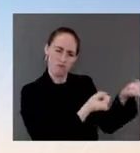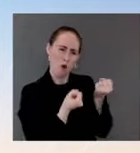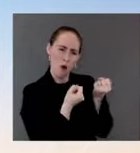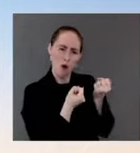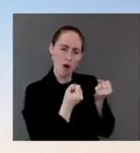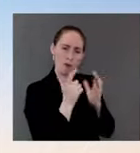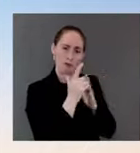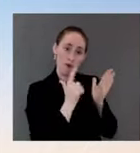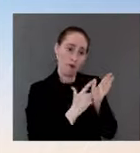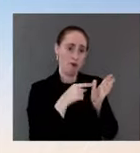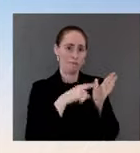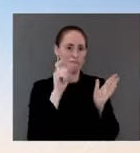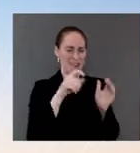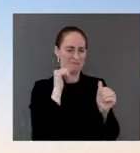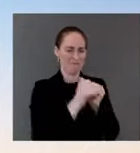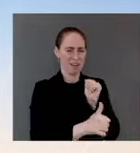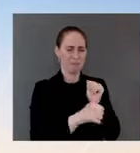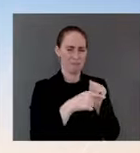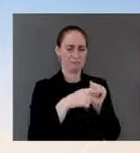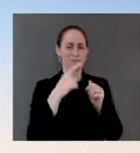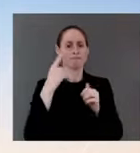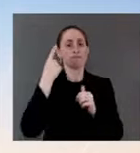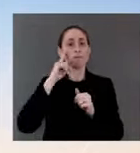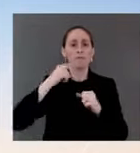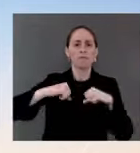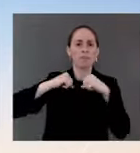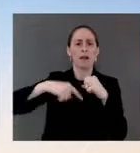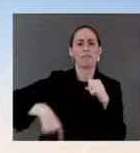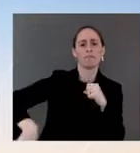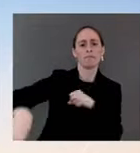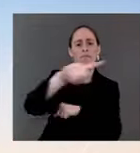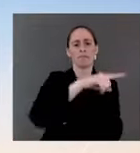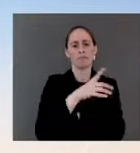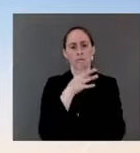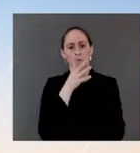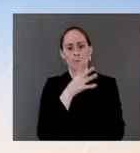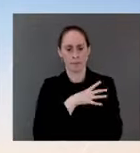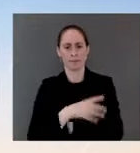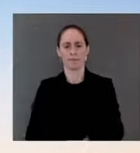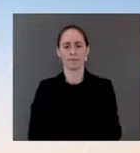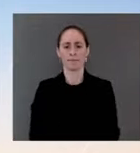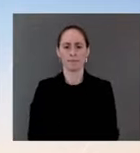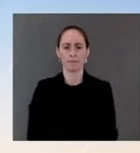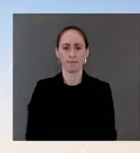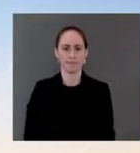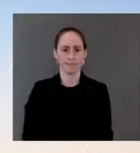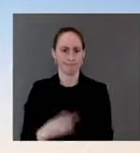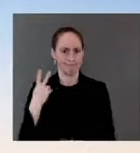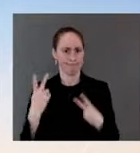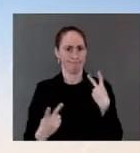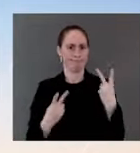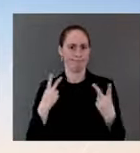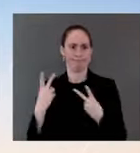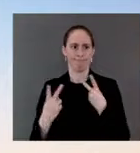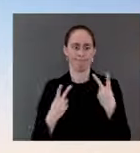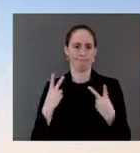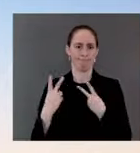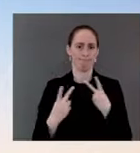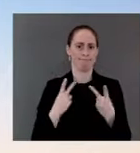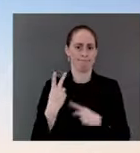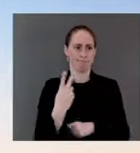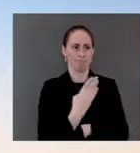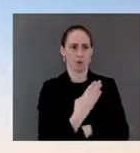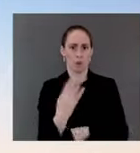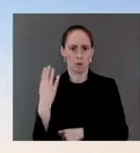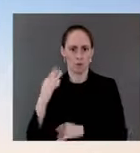risk. And how women across the country who have now, in Texas especially, it's been 101 days since this was put in place, 101